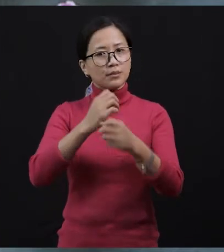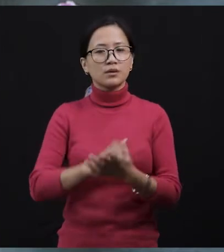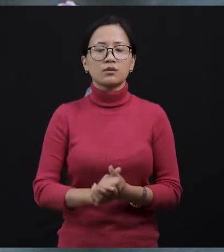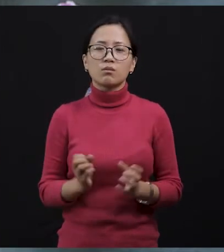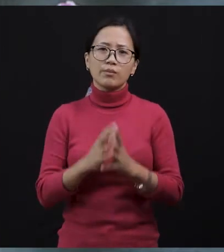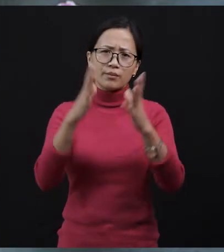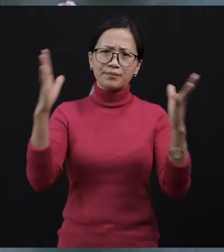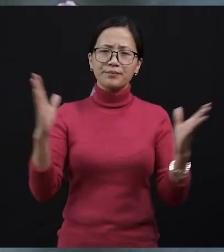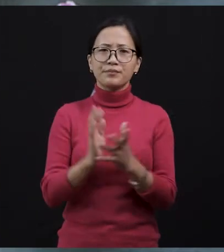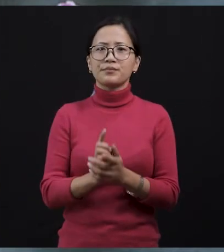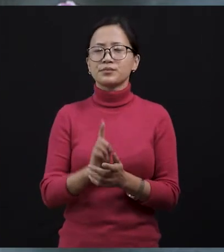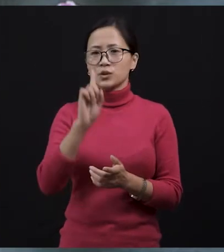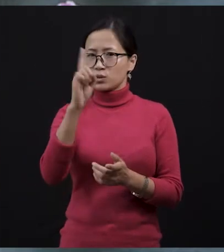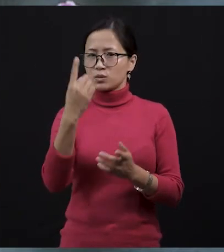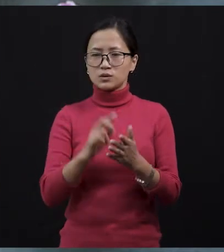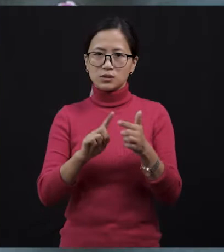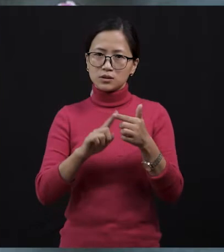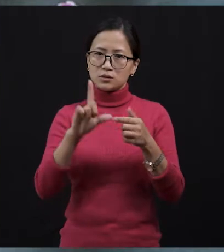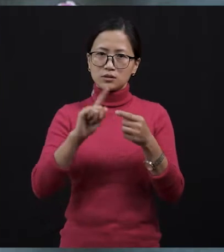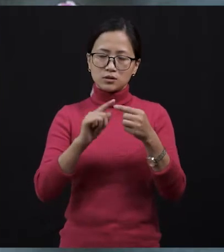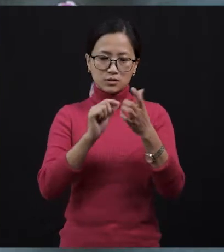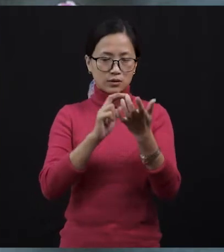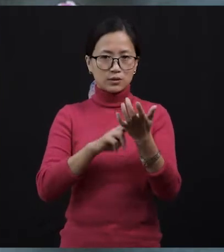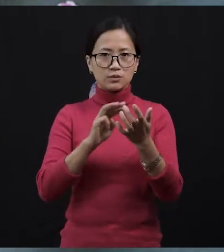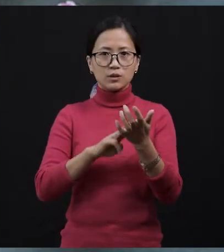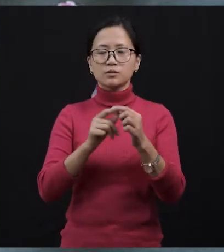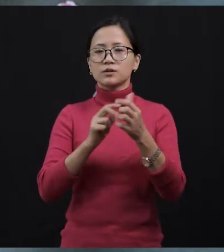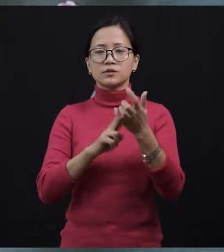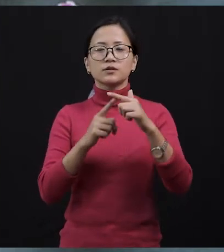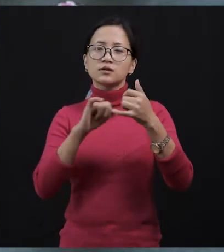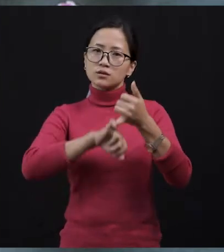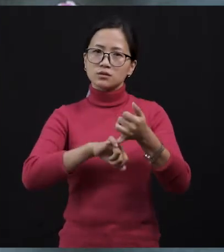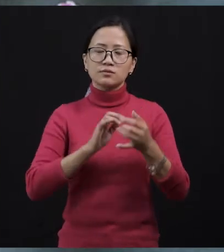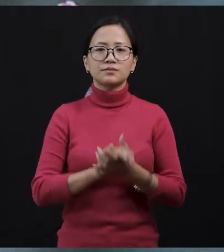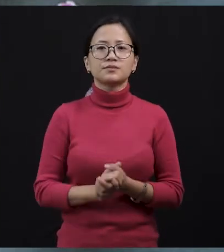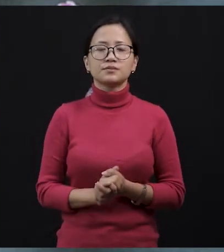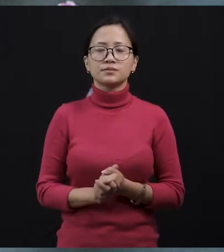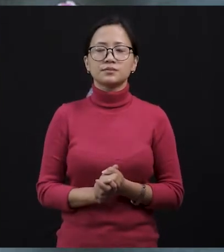of more than one elements. Okay? They are made up